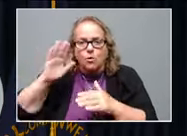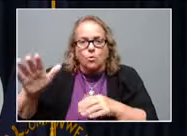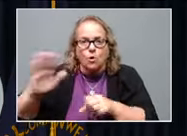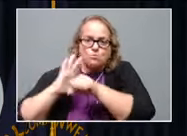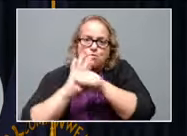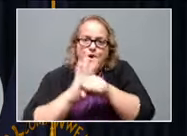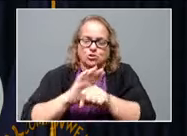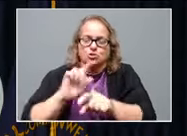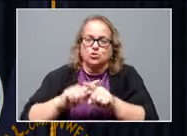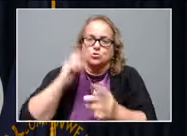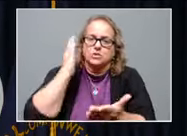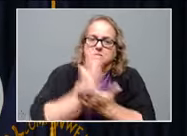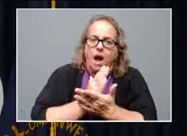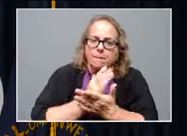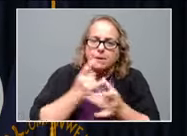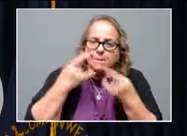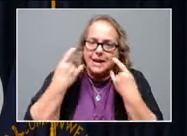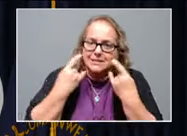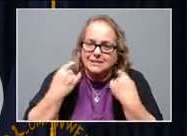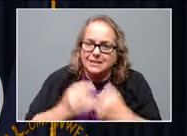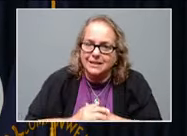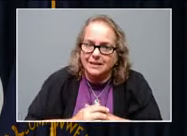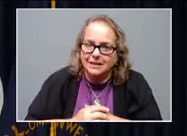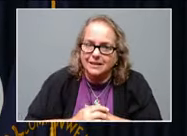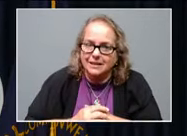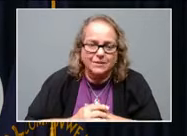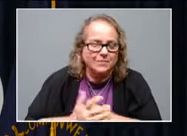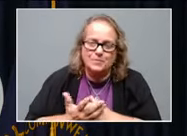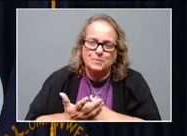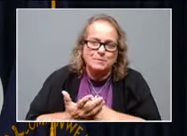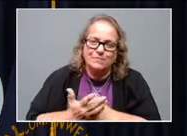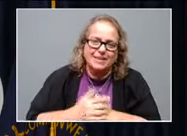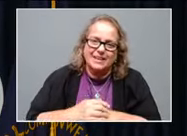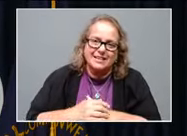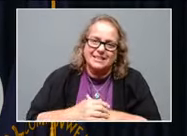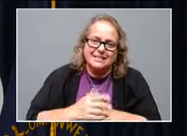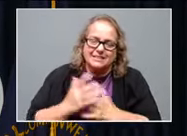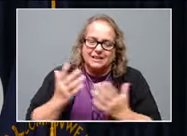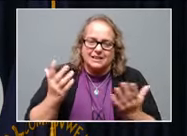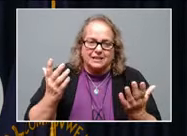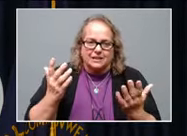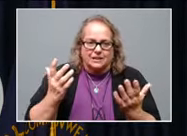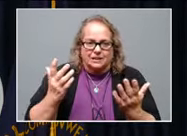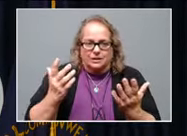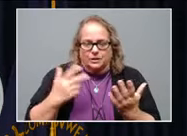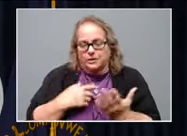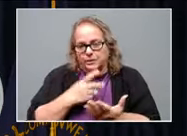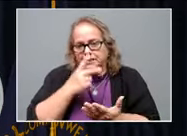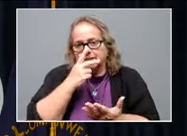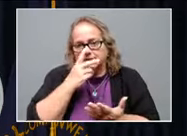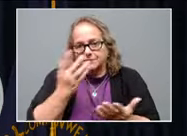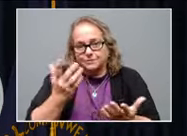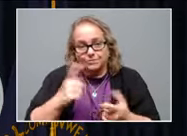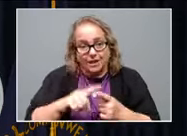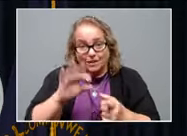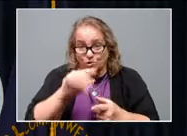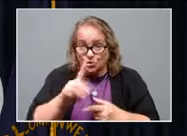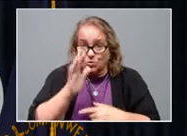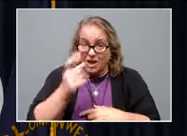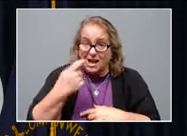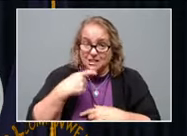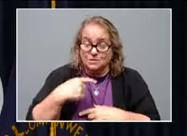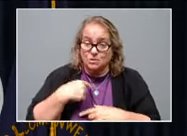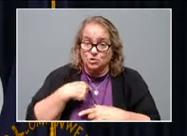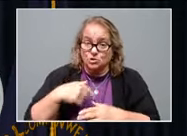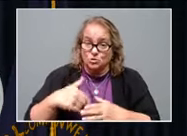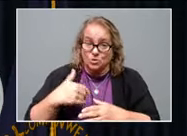the danger that's there. So this thing isn't fully written yet, but you know, if you're going to ask to have the ball, if you're going to